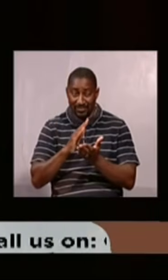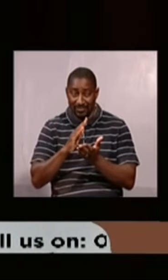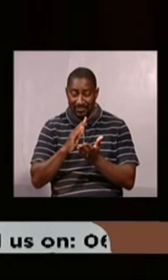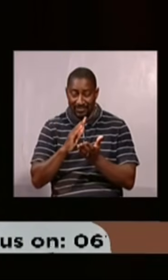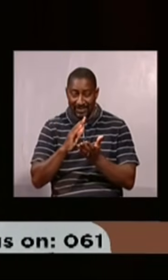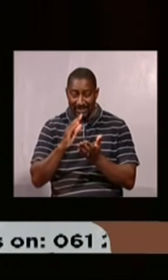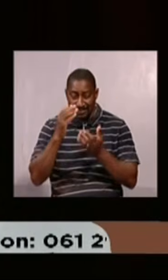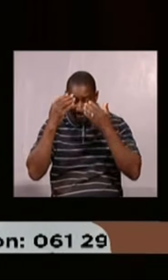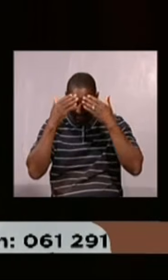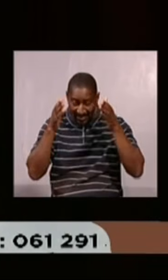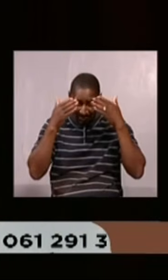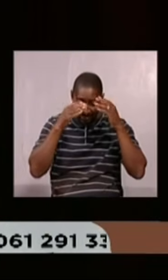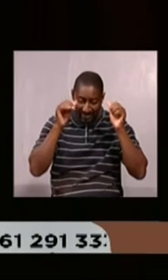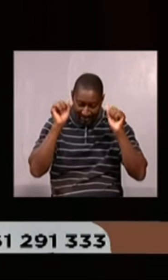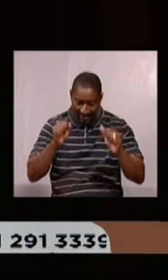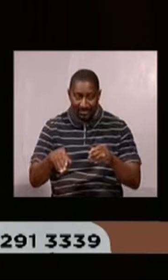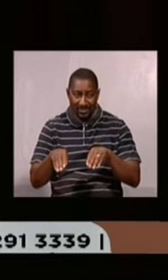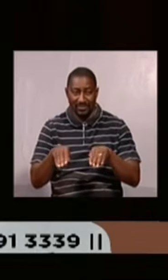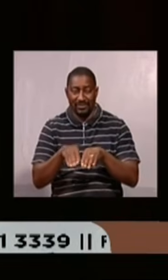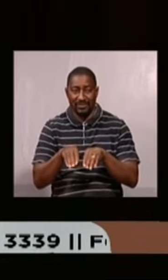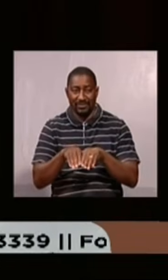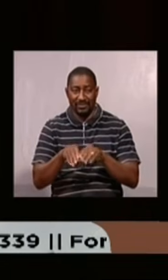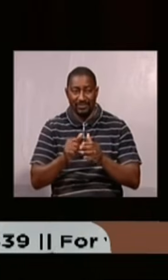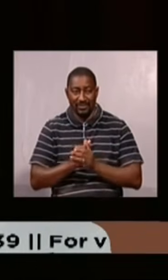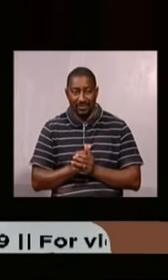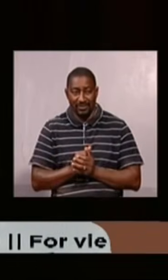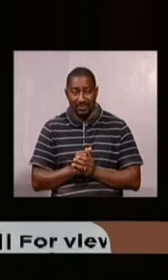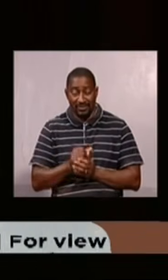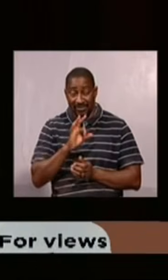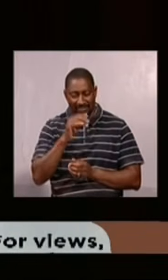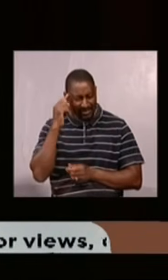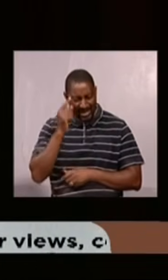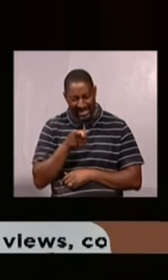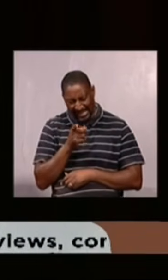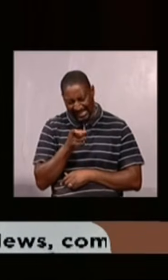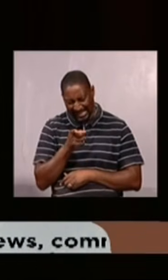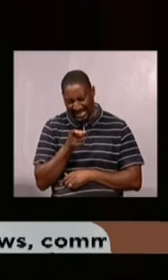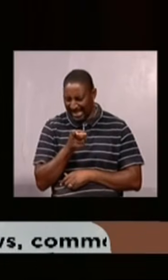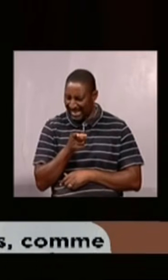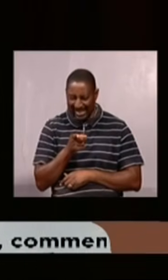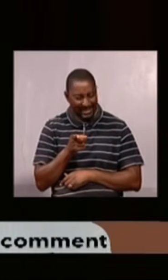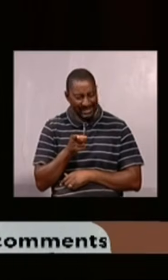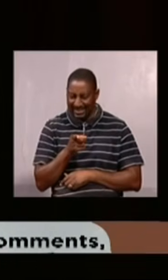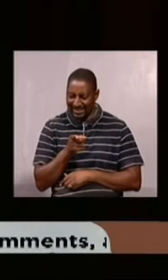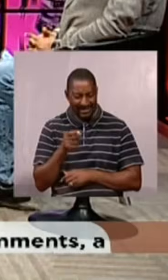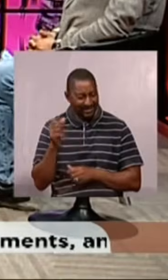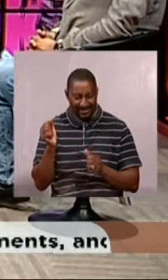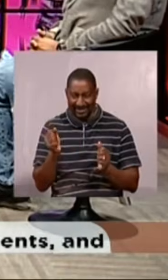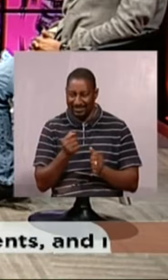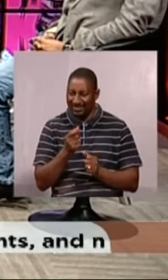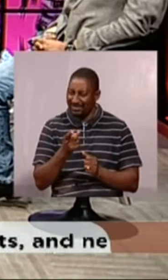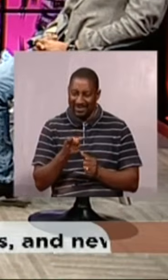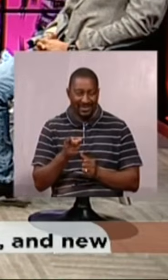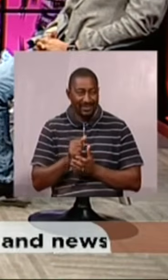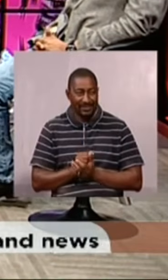or see this message is too good to be true? And you know what they say about that? If it's too good to be true, it's not true. All right. Nupesh, before we get to you, we